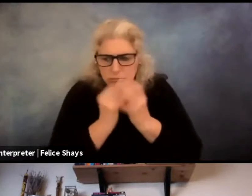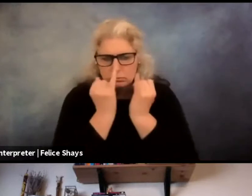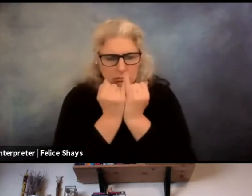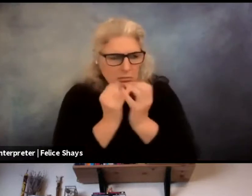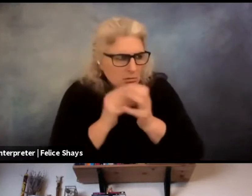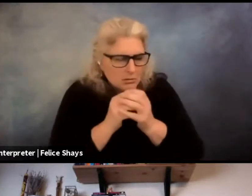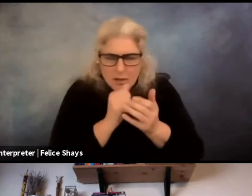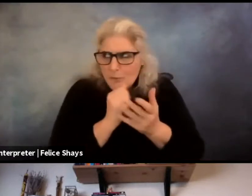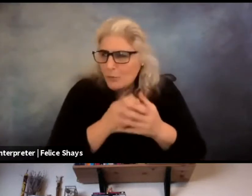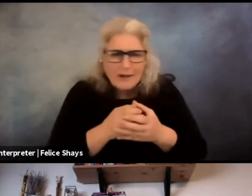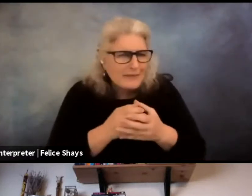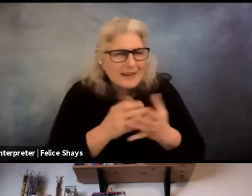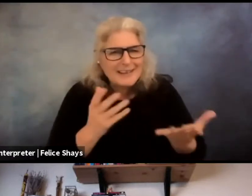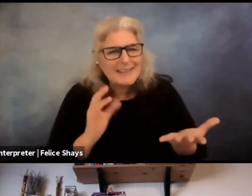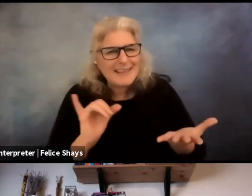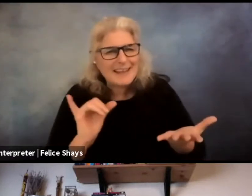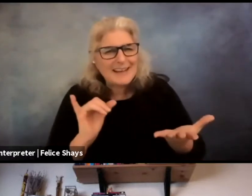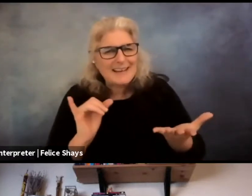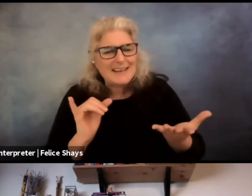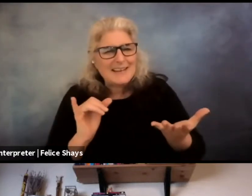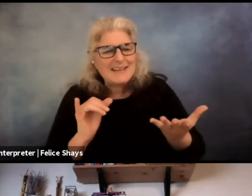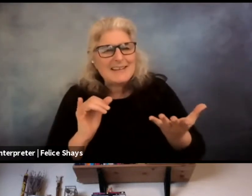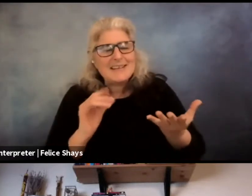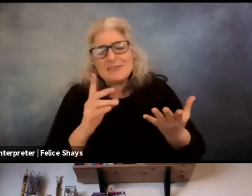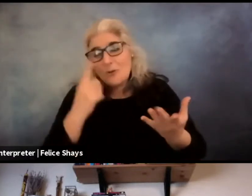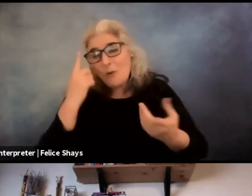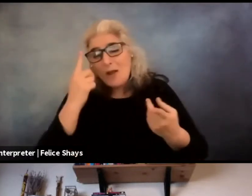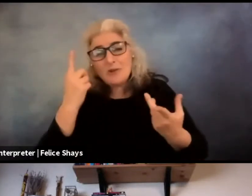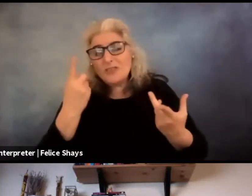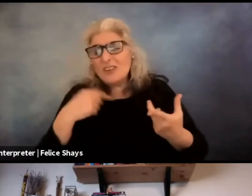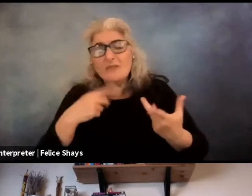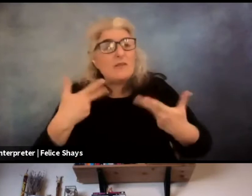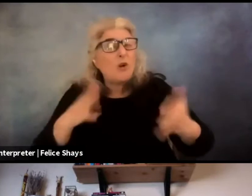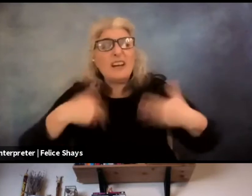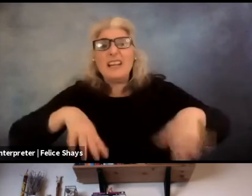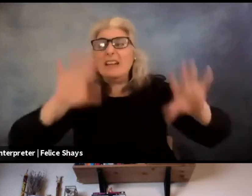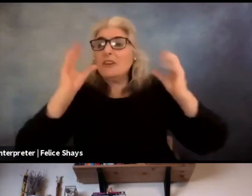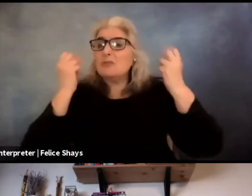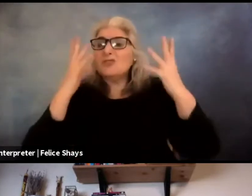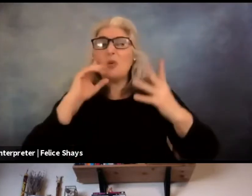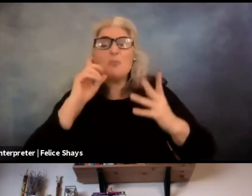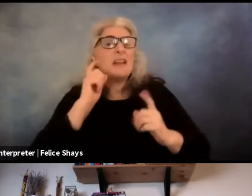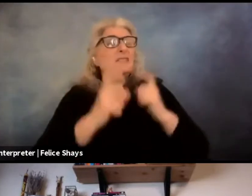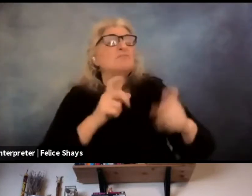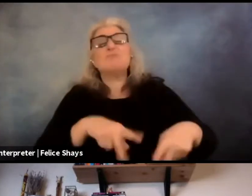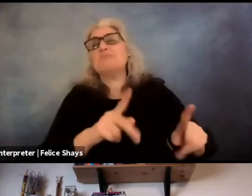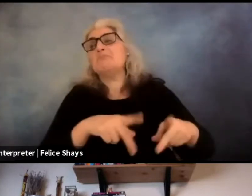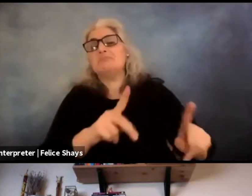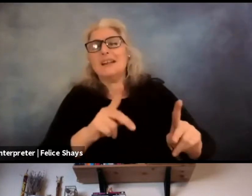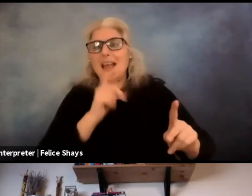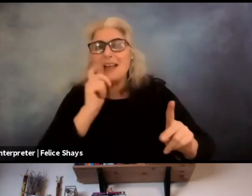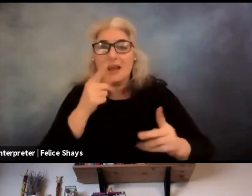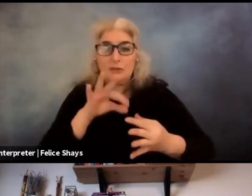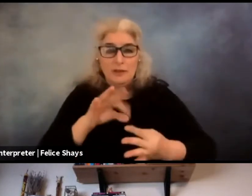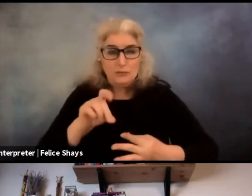there are already a lot of consents that we've given already, like not even just with the data, but what we'll see, or who we